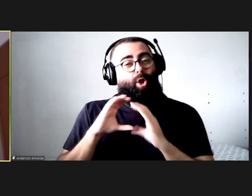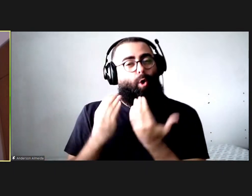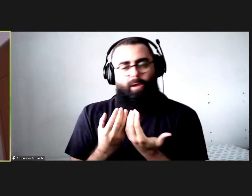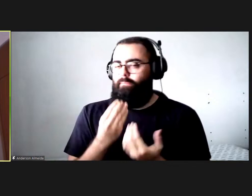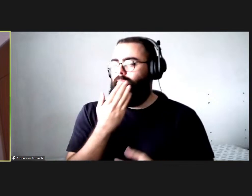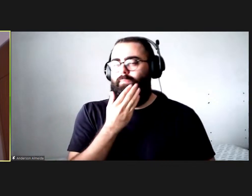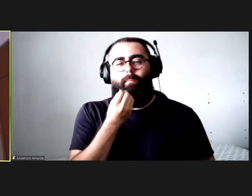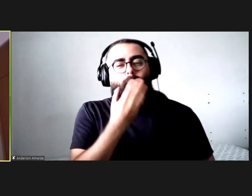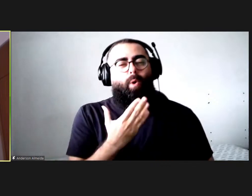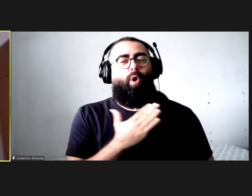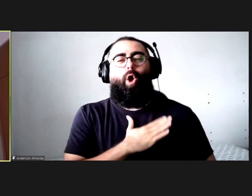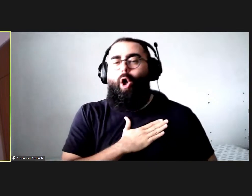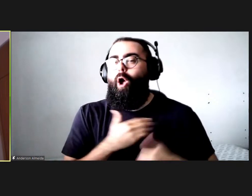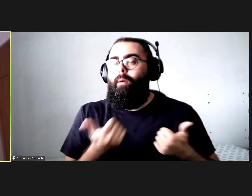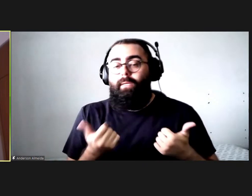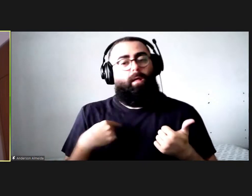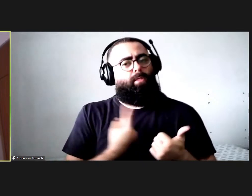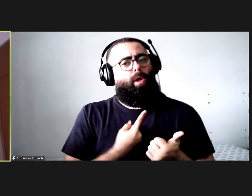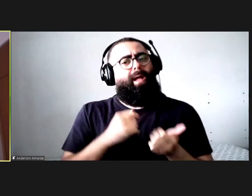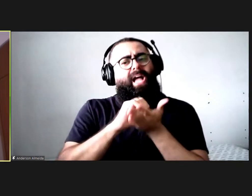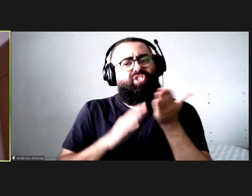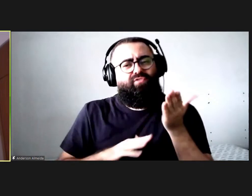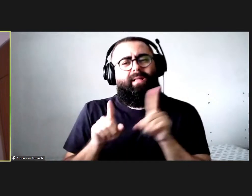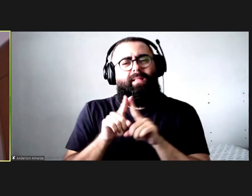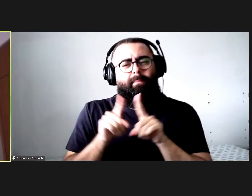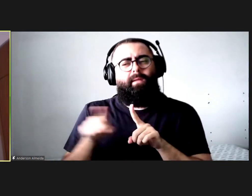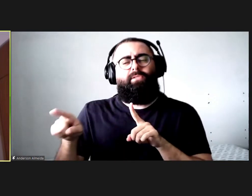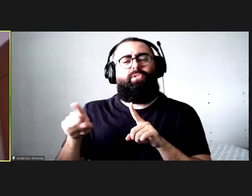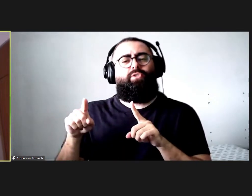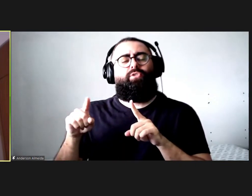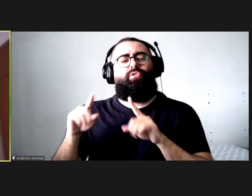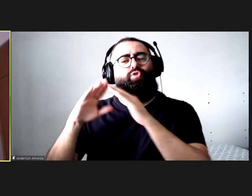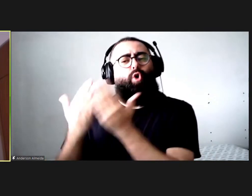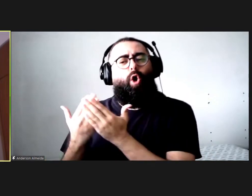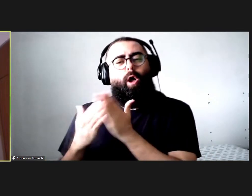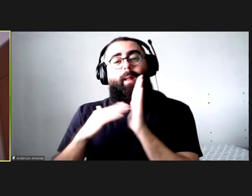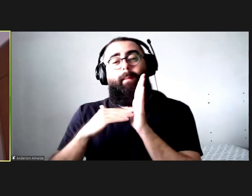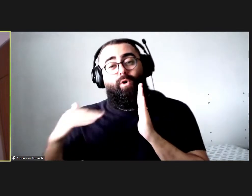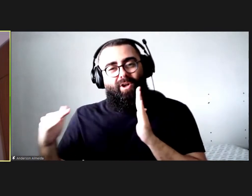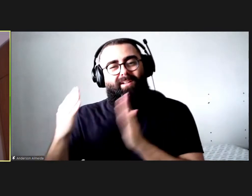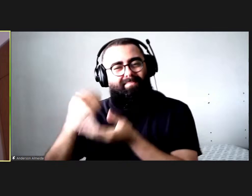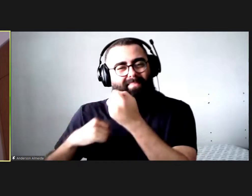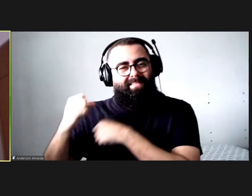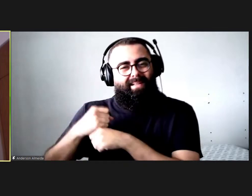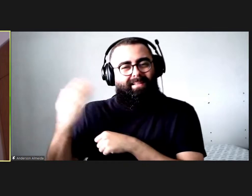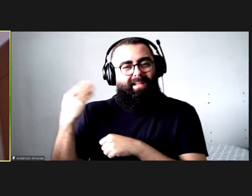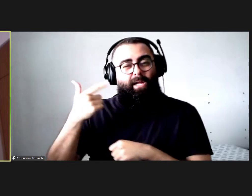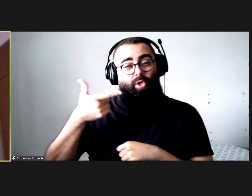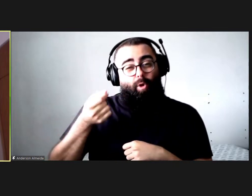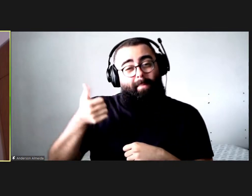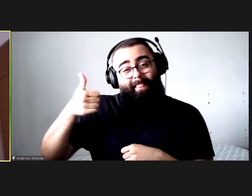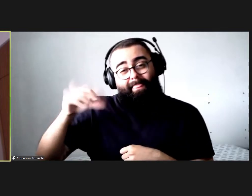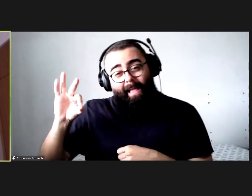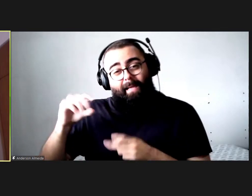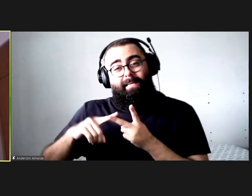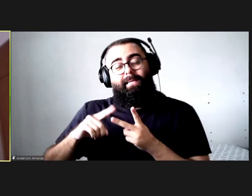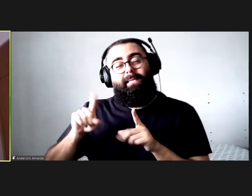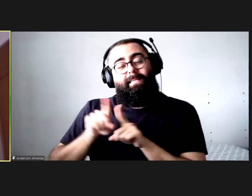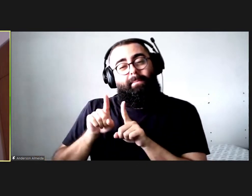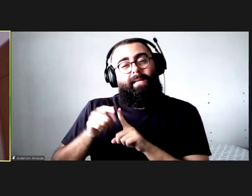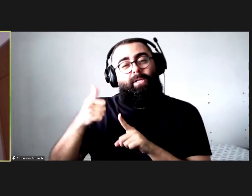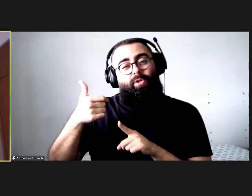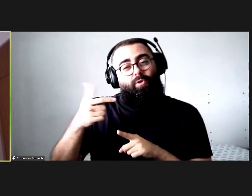not only the activities of the School of Prosody held between 2010 and 2018,